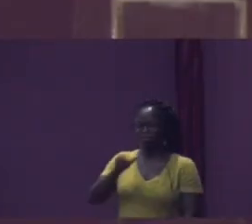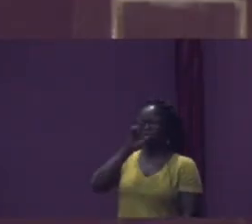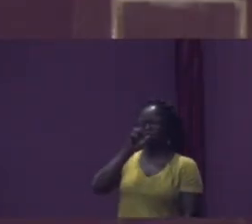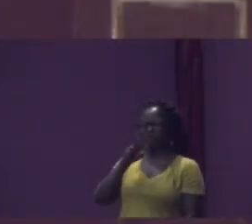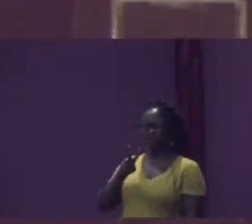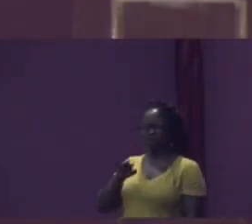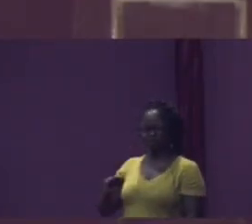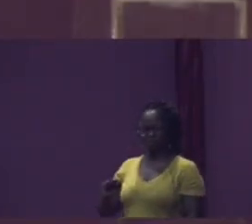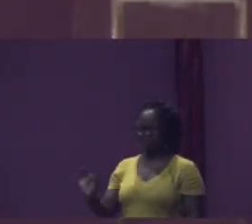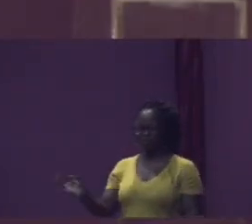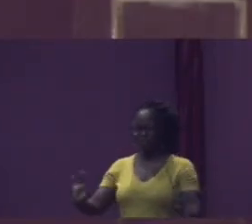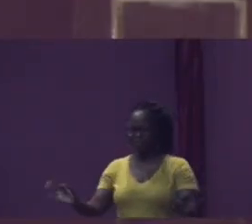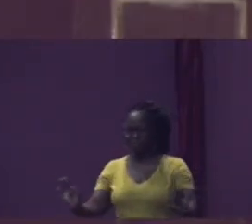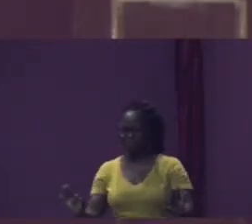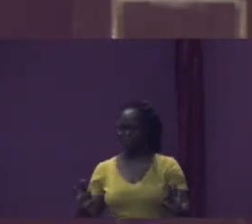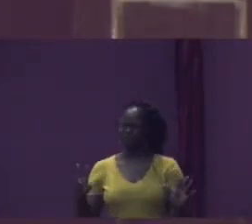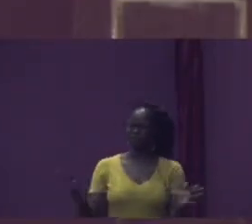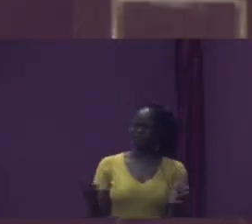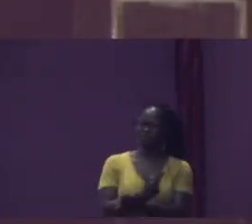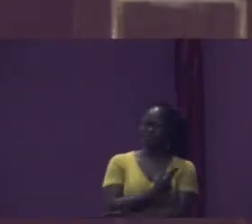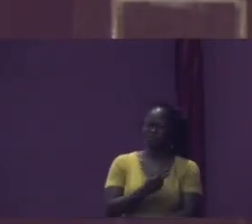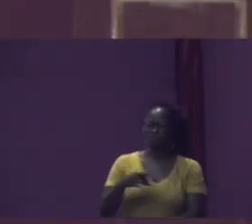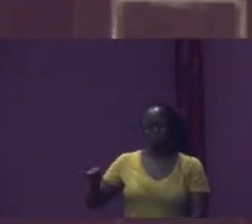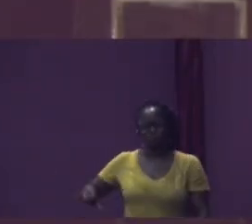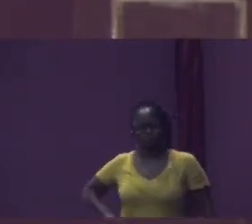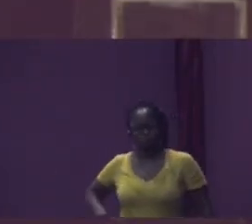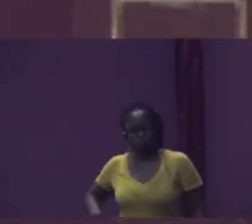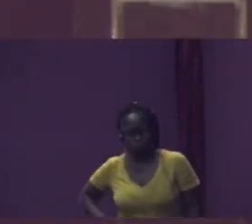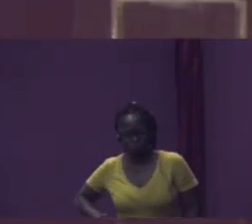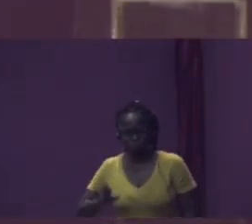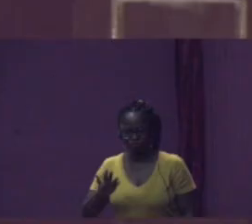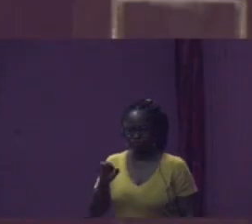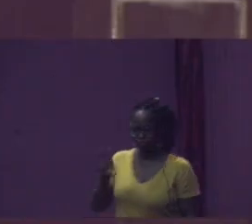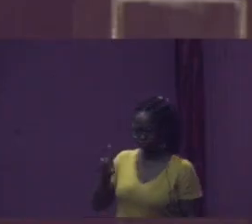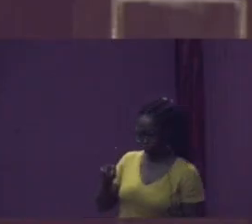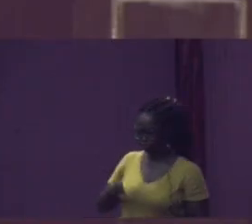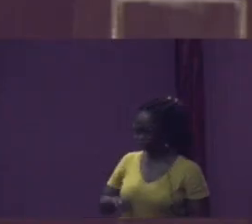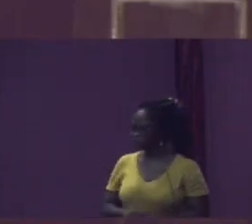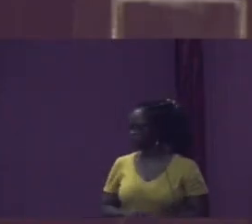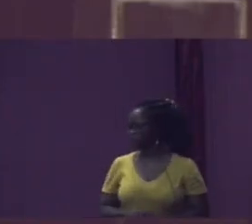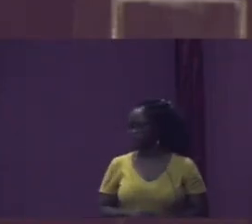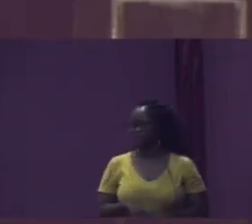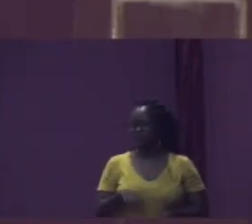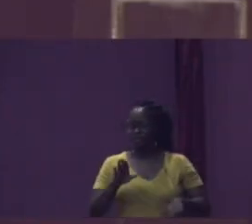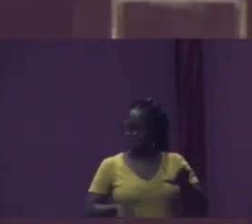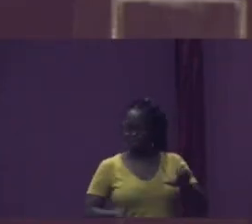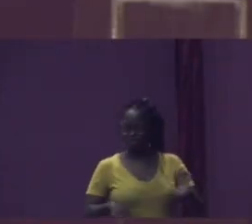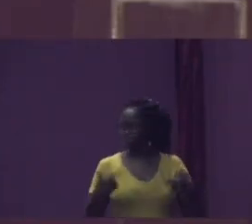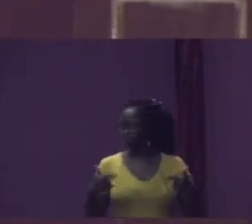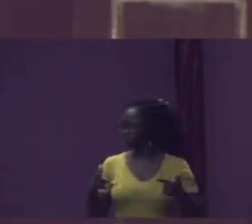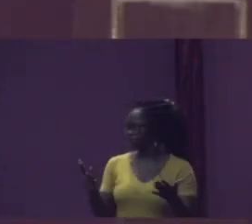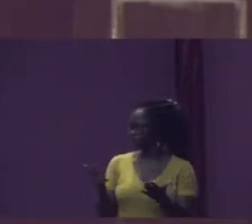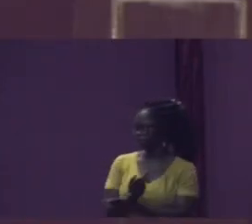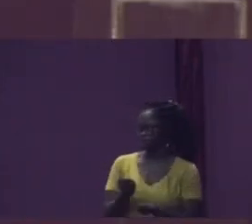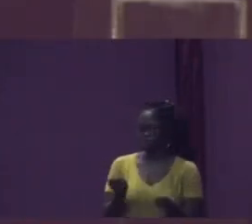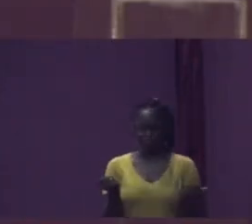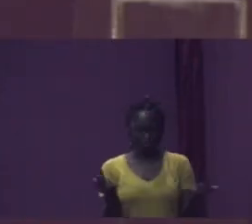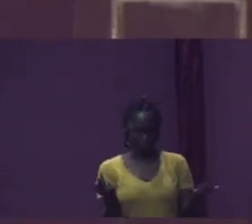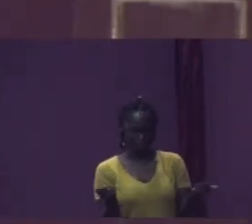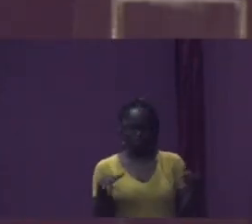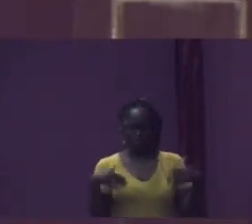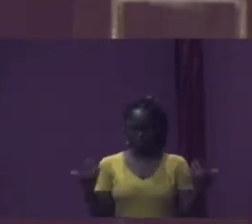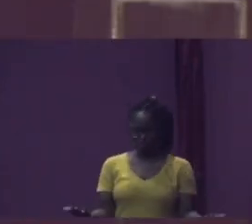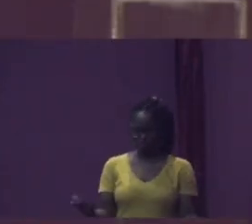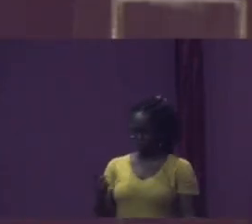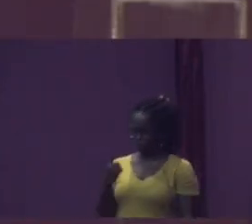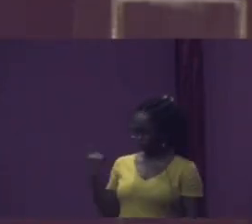Maybe she would have had the fetal distress, but the baby would be born just fine, and none of this would have happened. And so, yes, we say as a team proudly